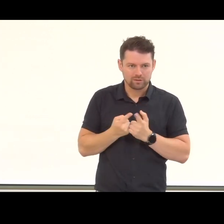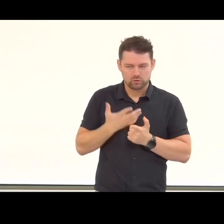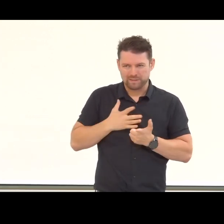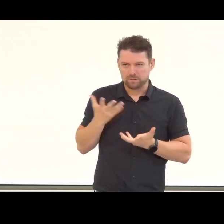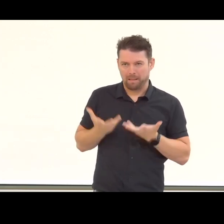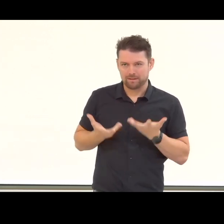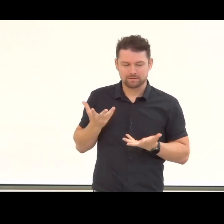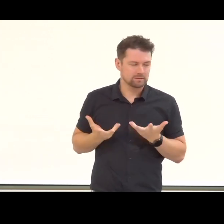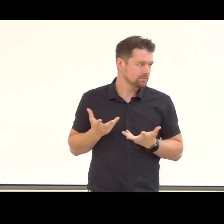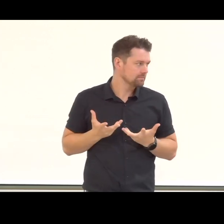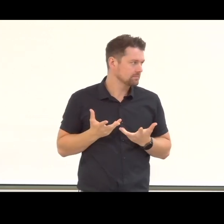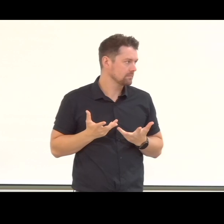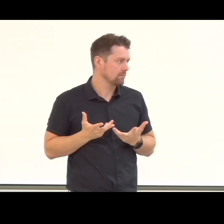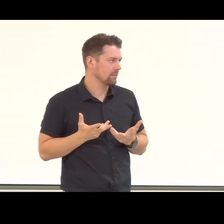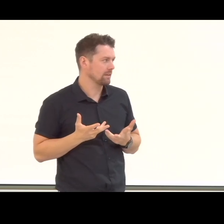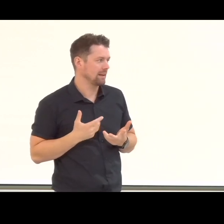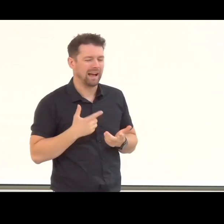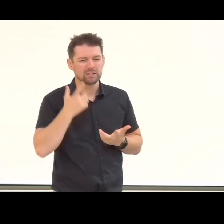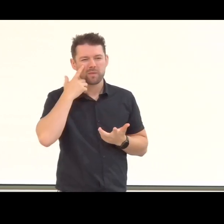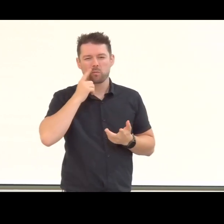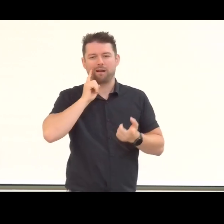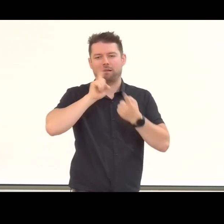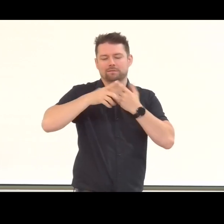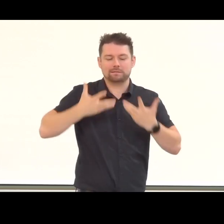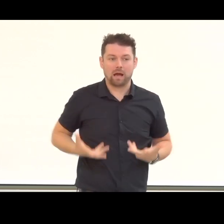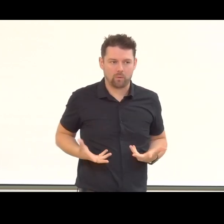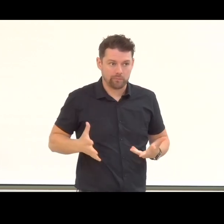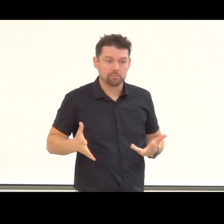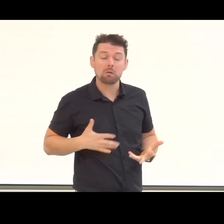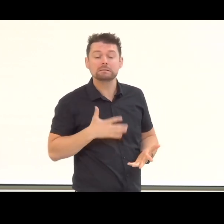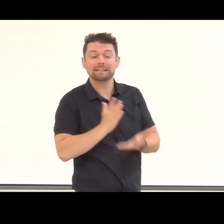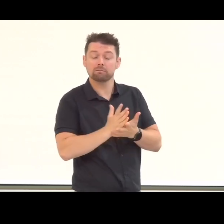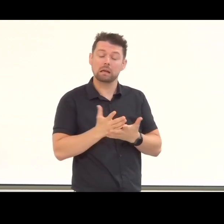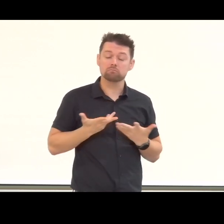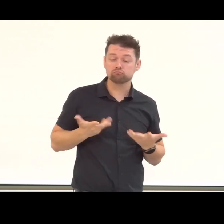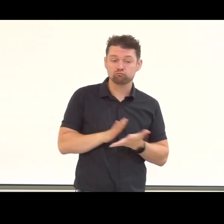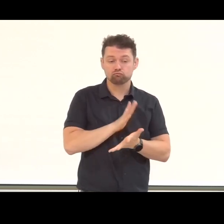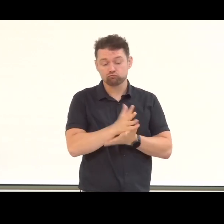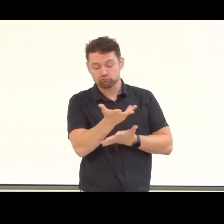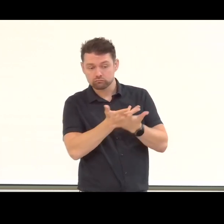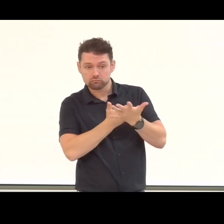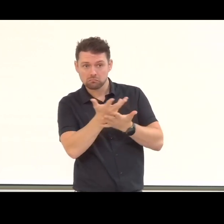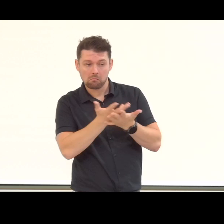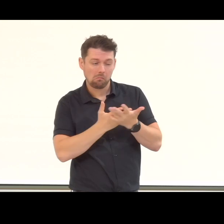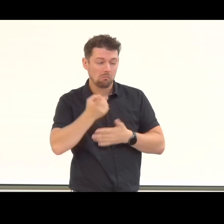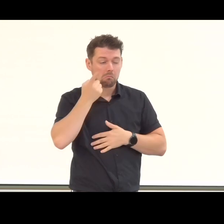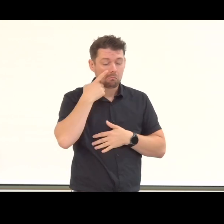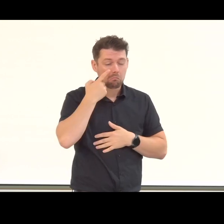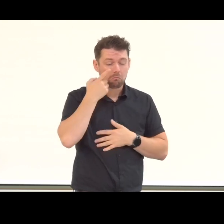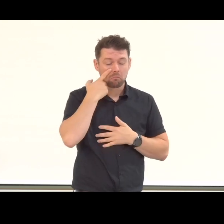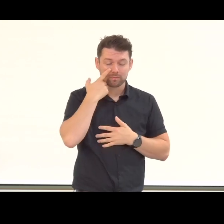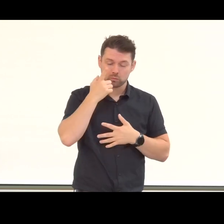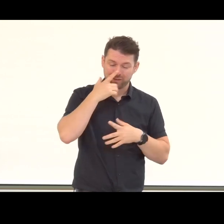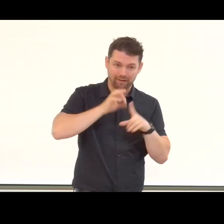out. I don't think this is something we can answer right now. But we're definitely open to talks and see how can we make this